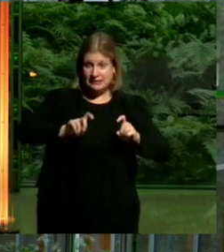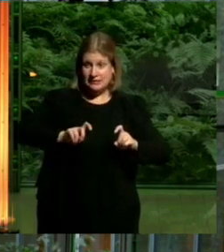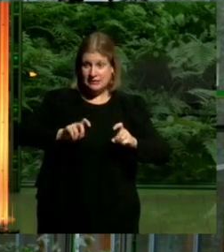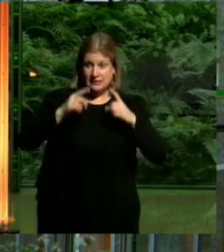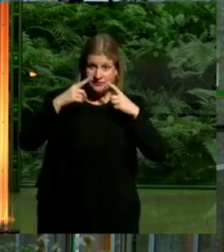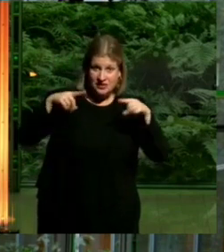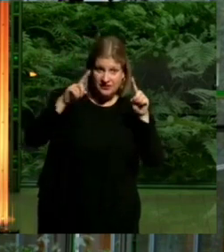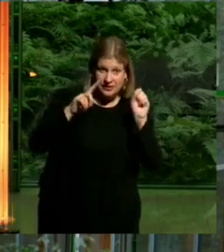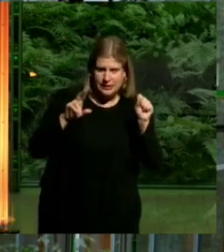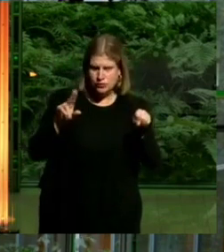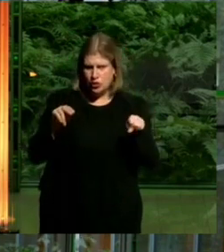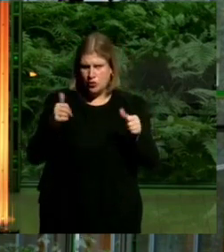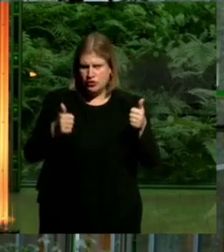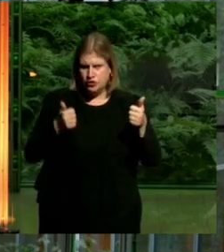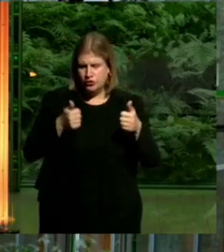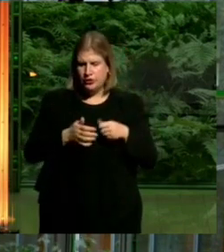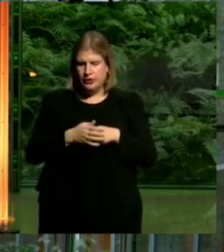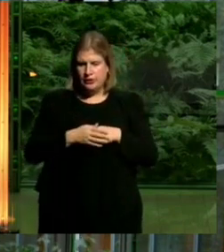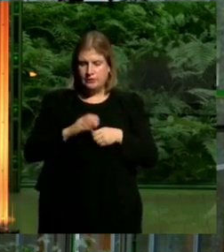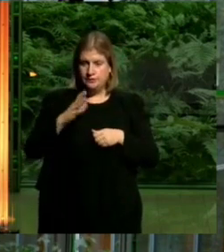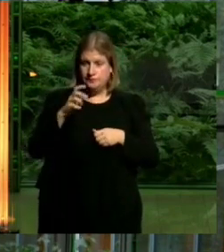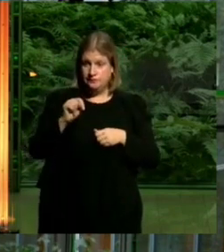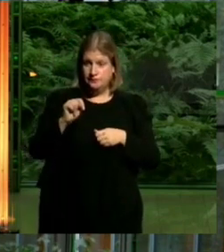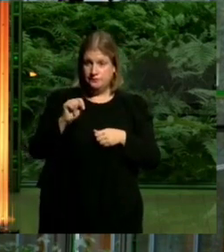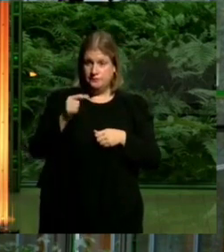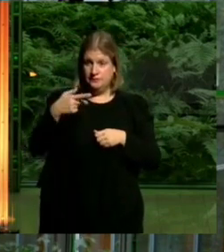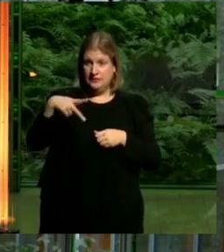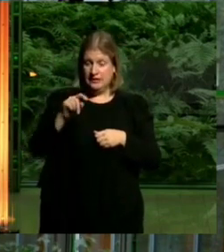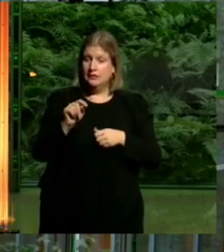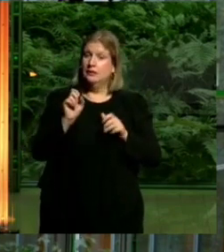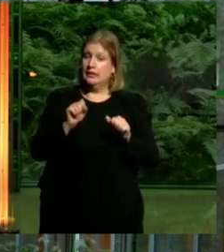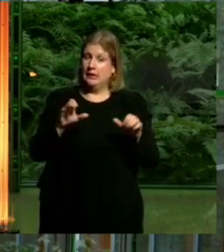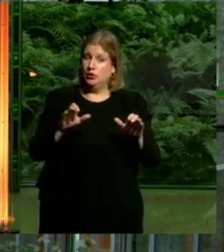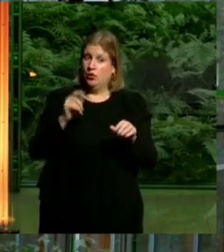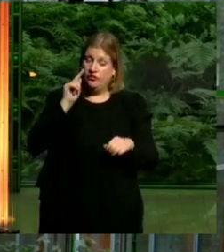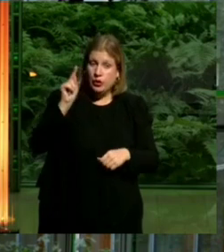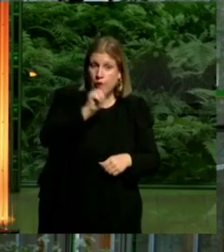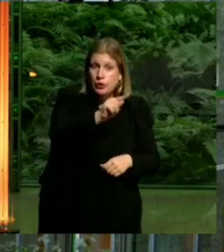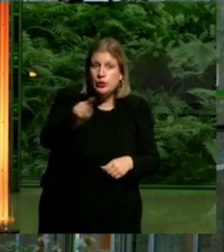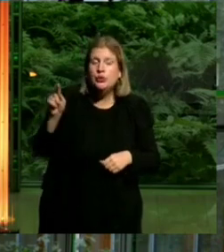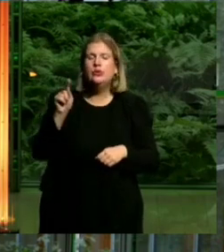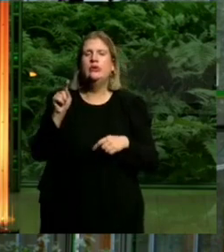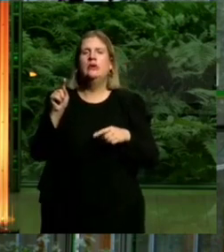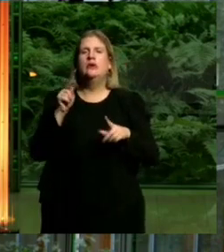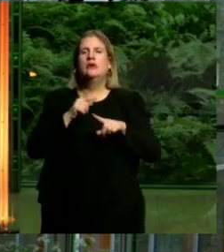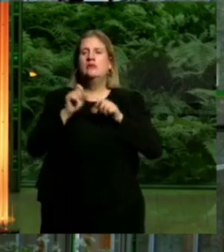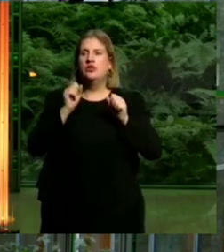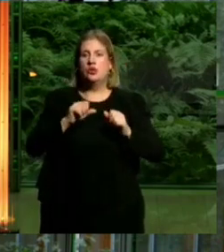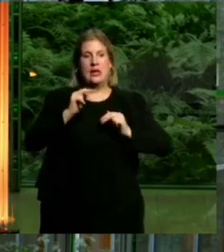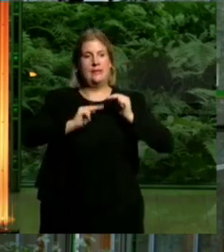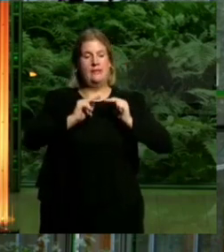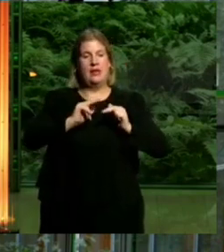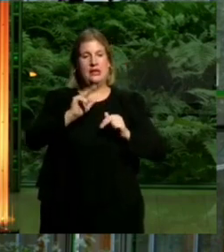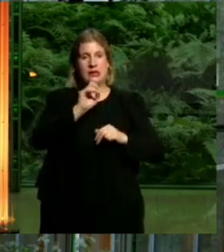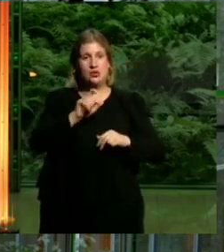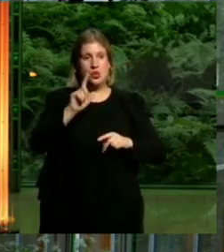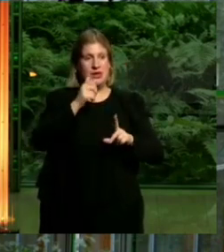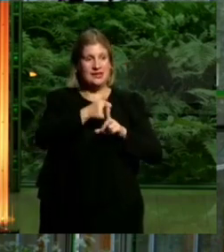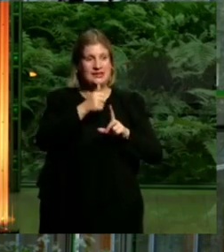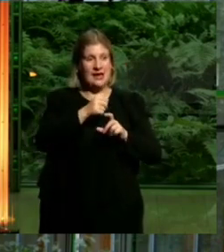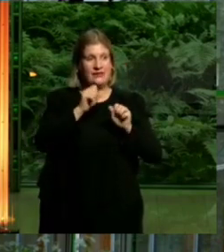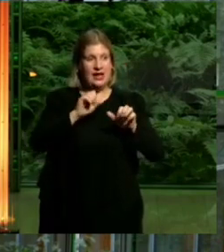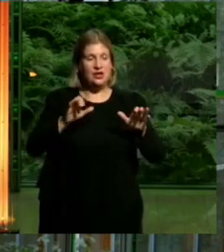test significant or not? ChatGPT can do that for you, but not only that, you can build a tool that can easily do this